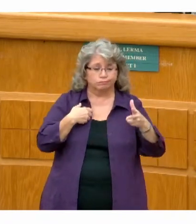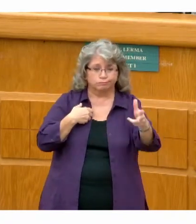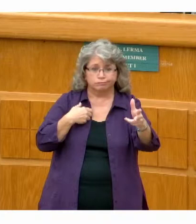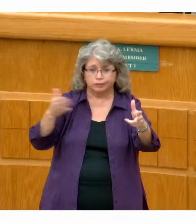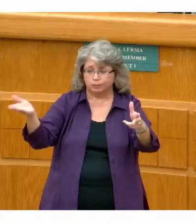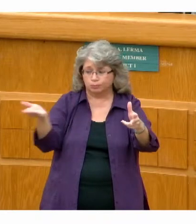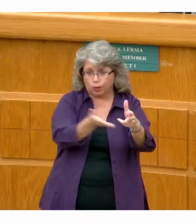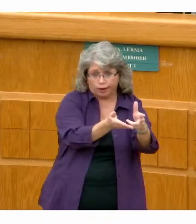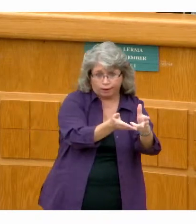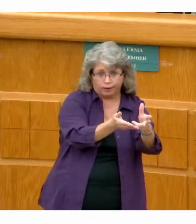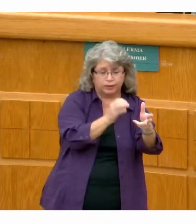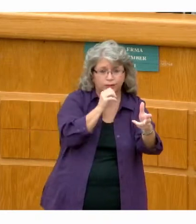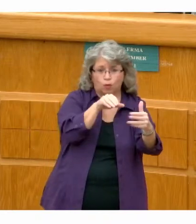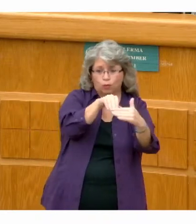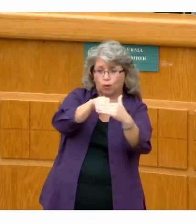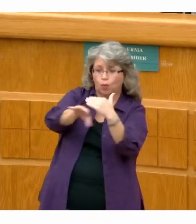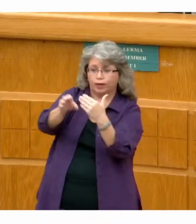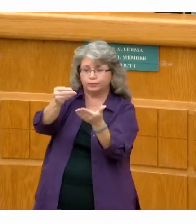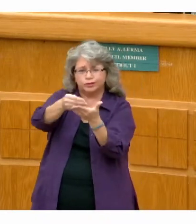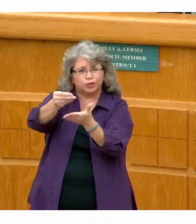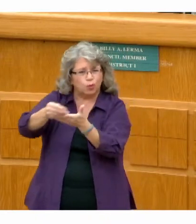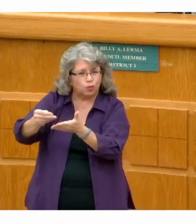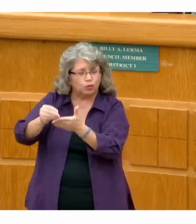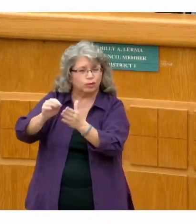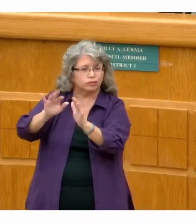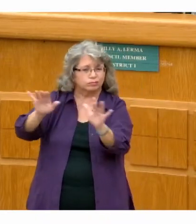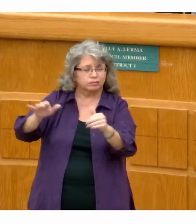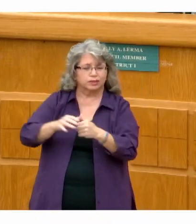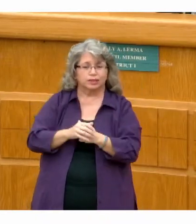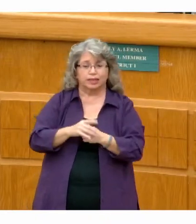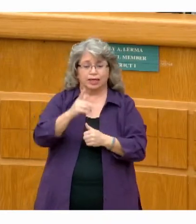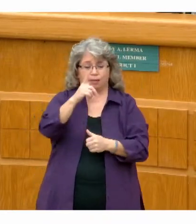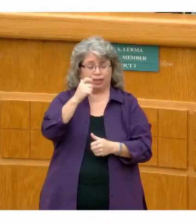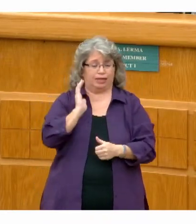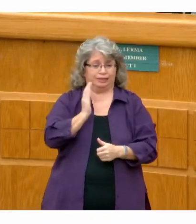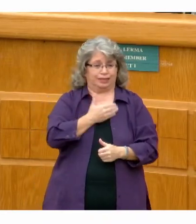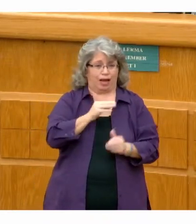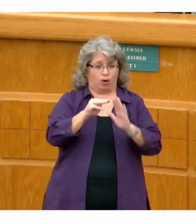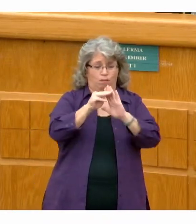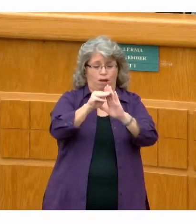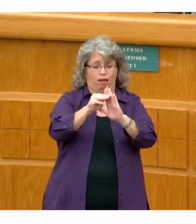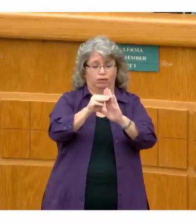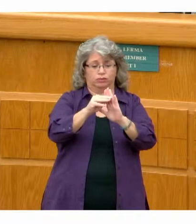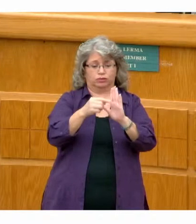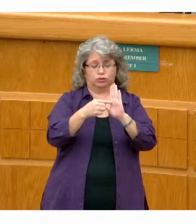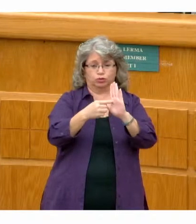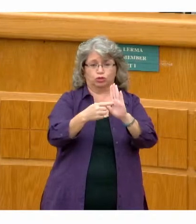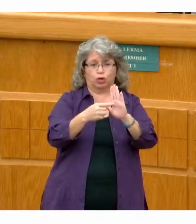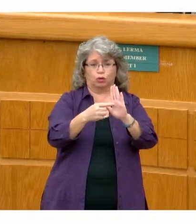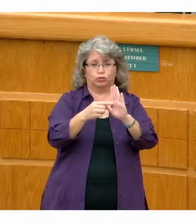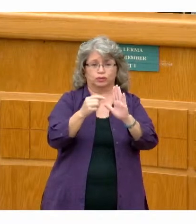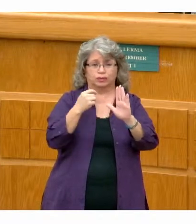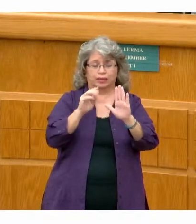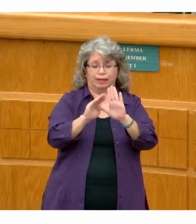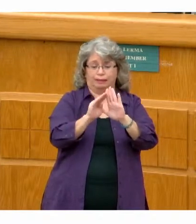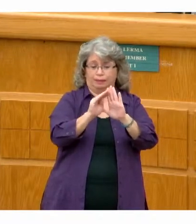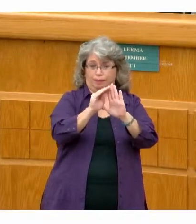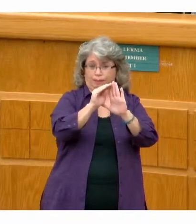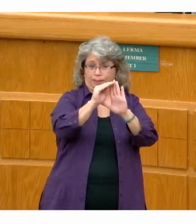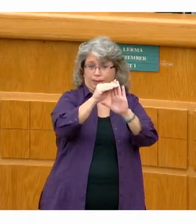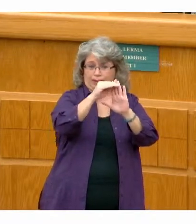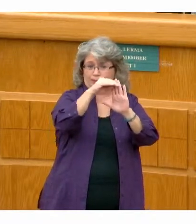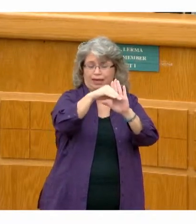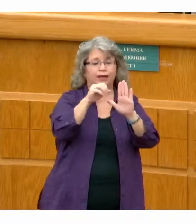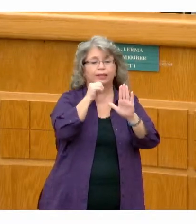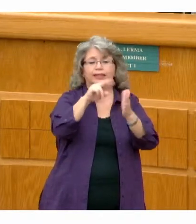model predicted that we're just past the peak, it doesn't mean that it's time to take off our masks and celebrate that this peak